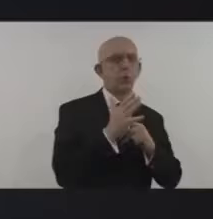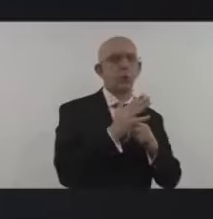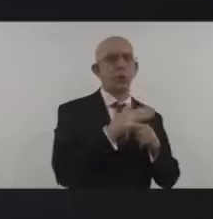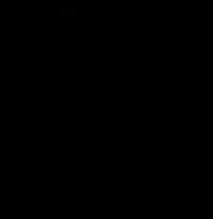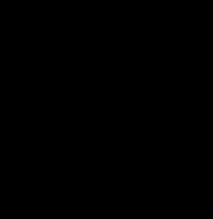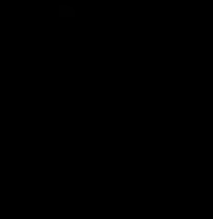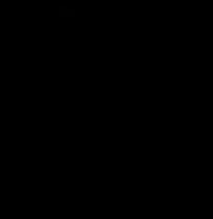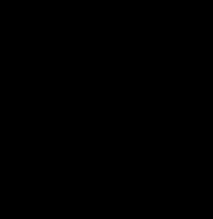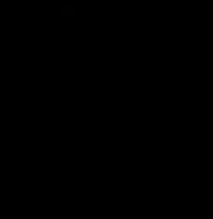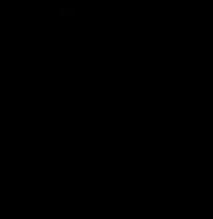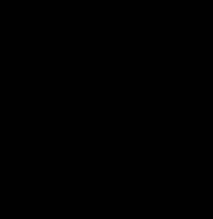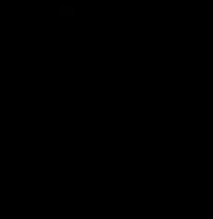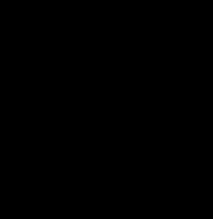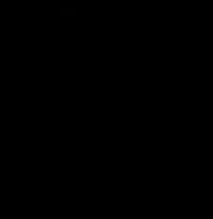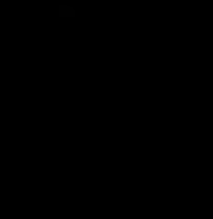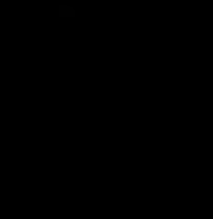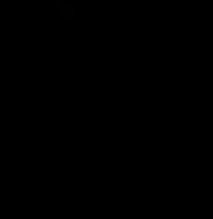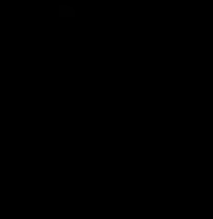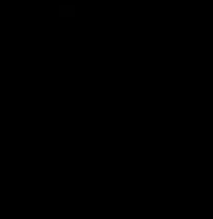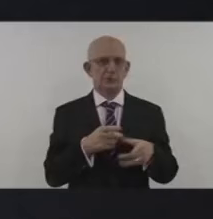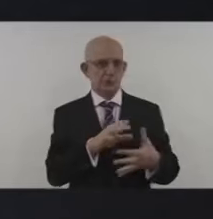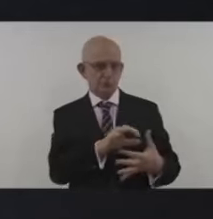people.